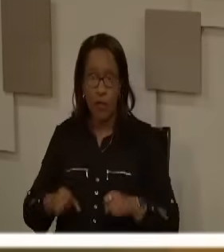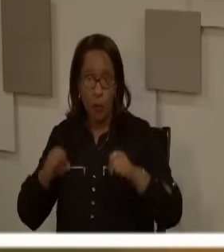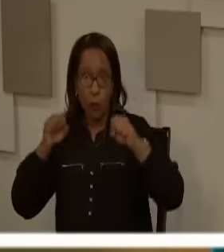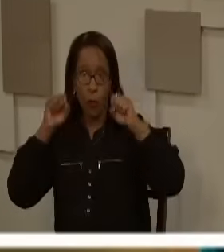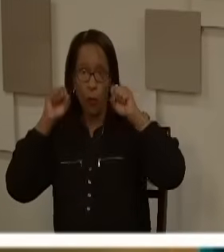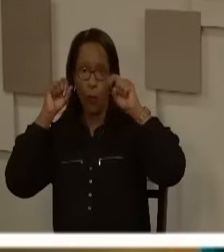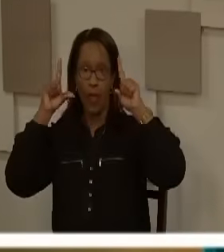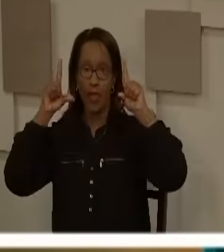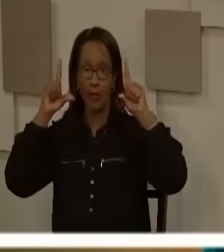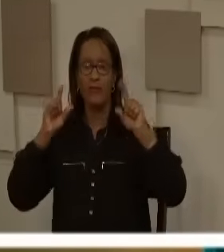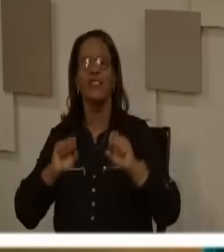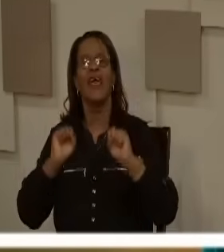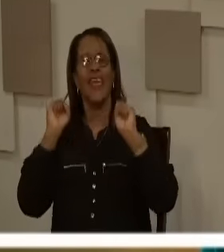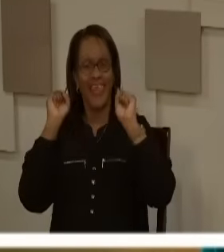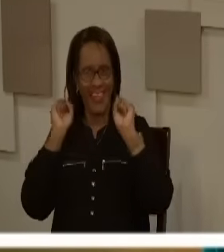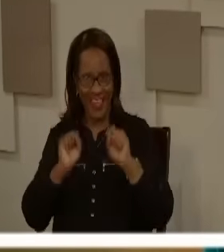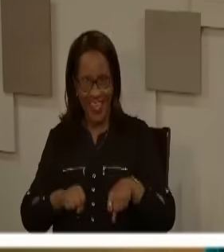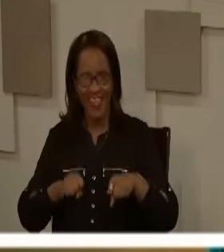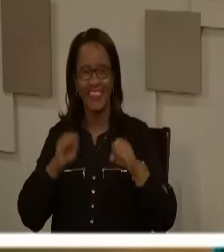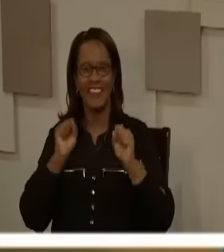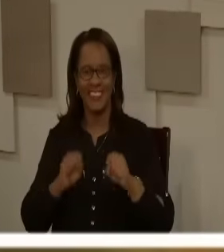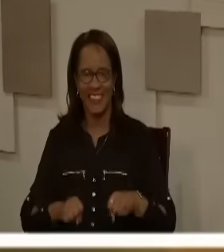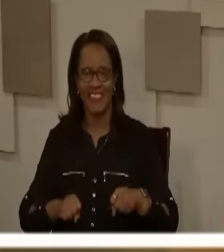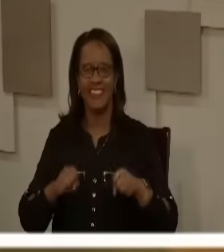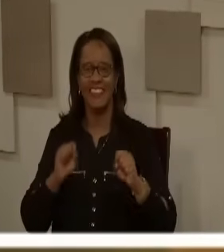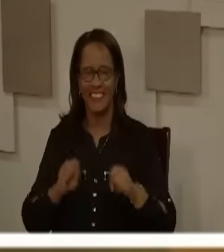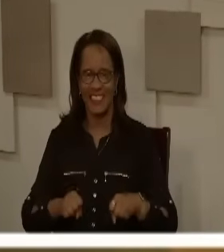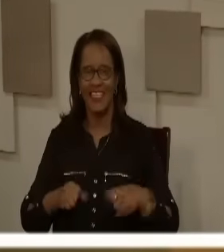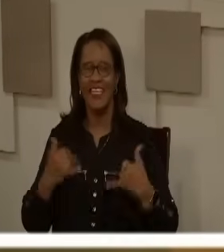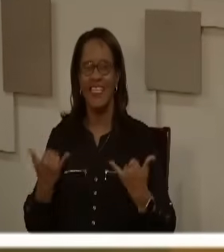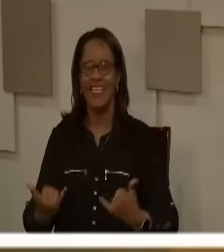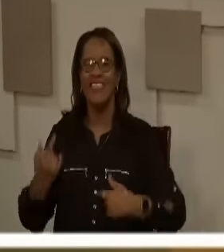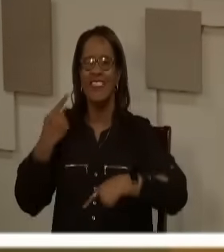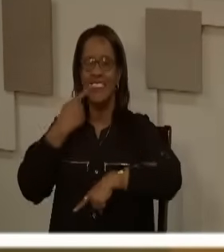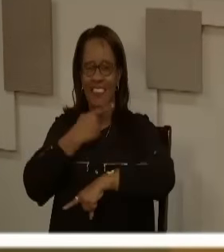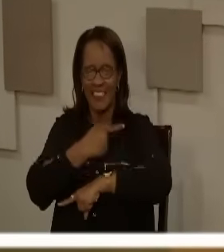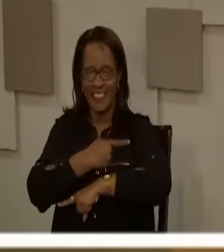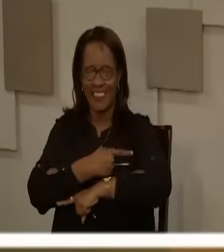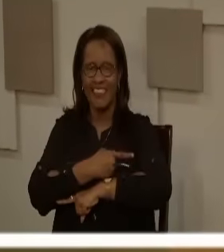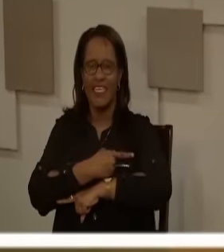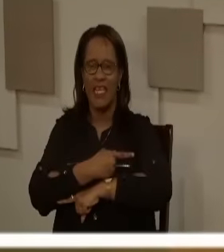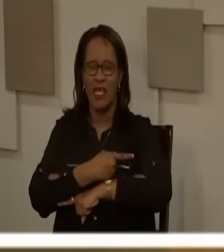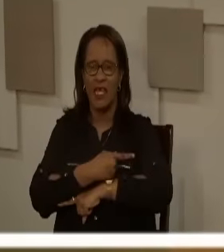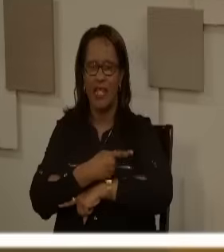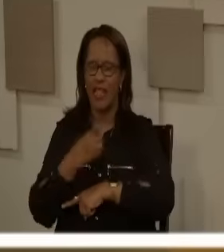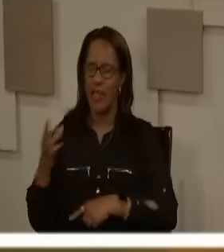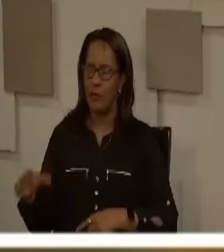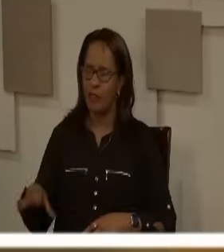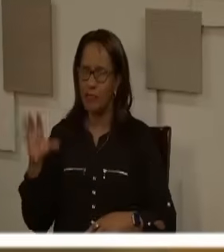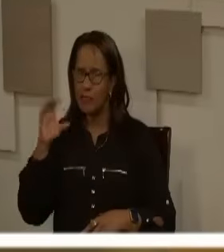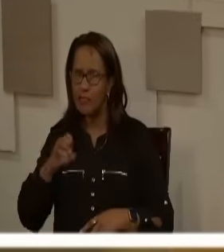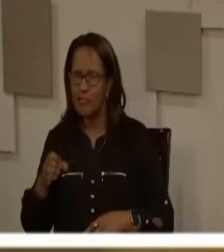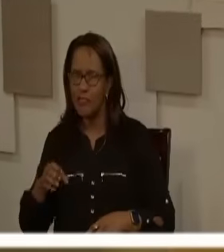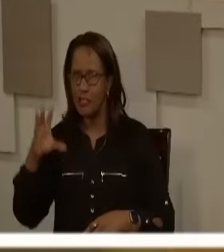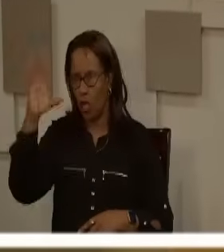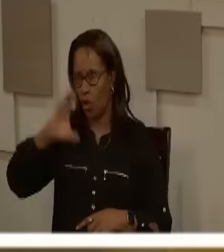say, "Yes, let me find a cross and pick it up today." Do you do that?